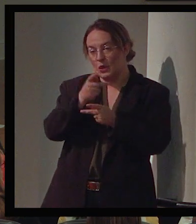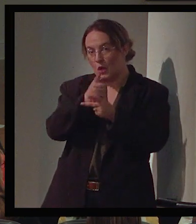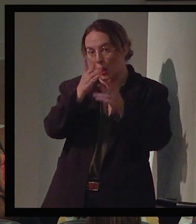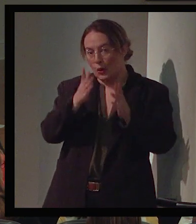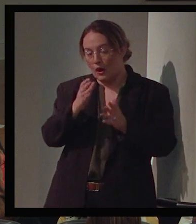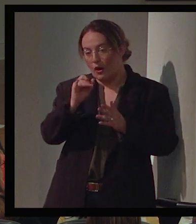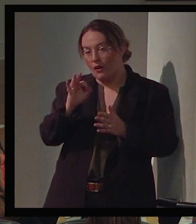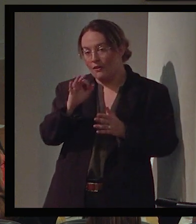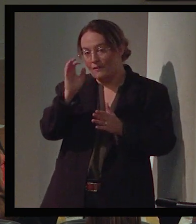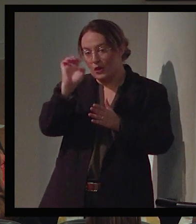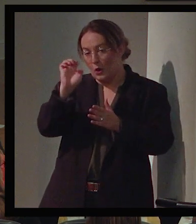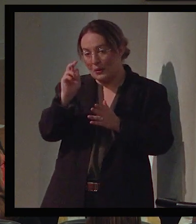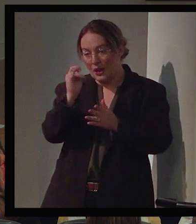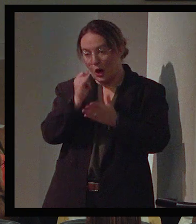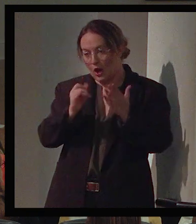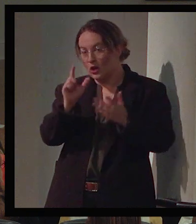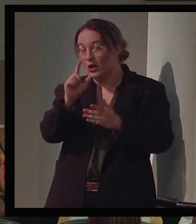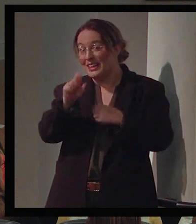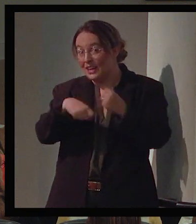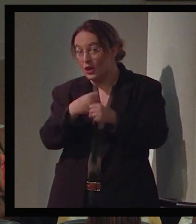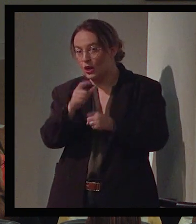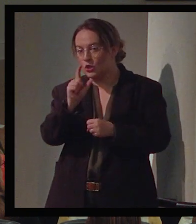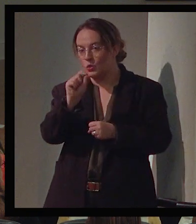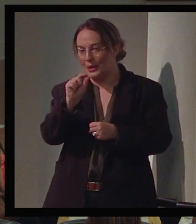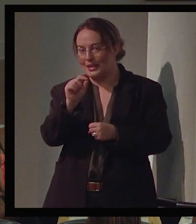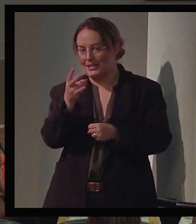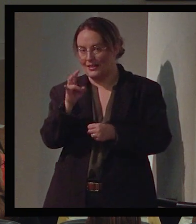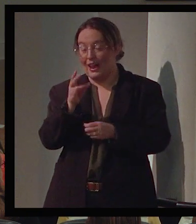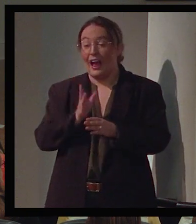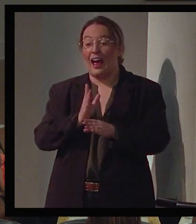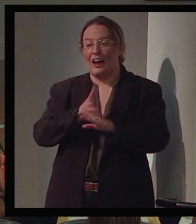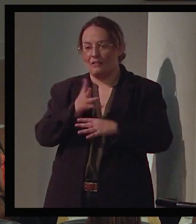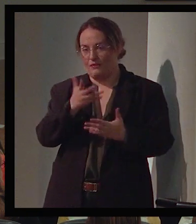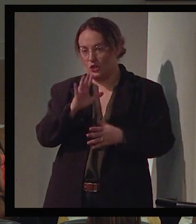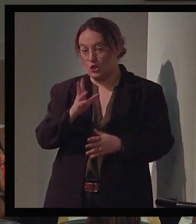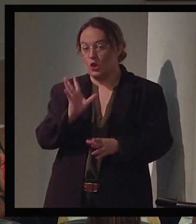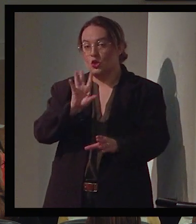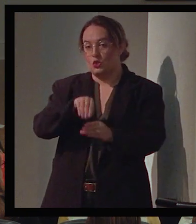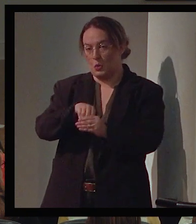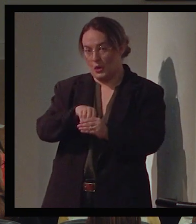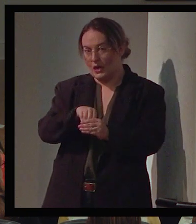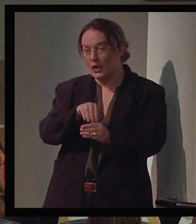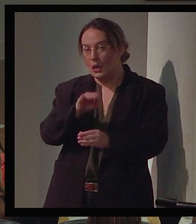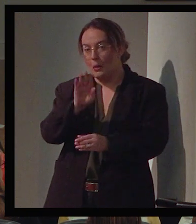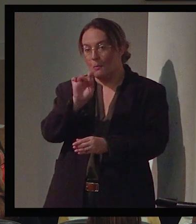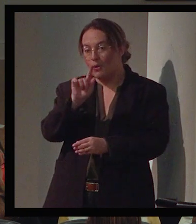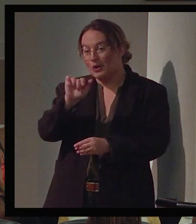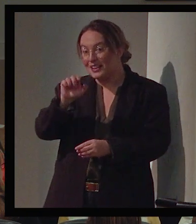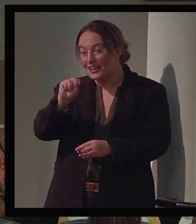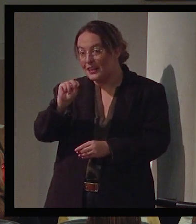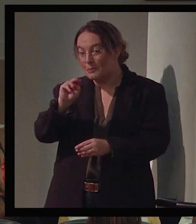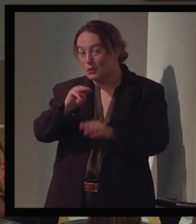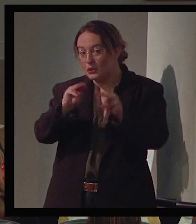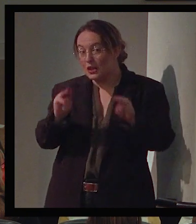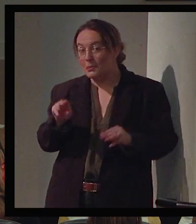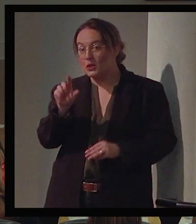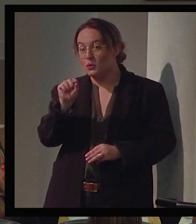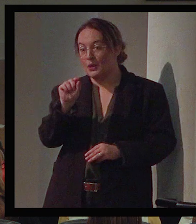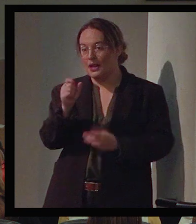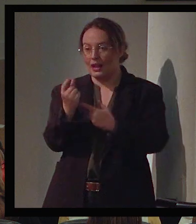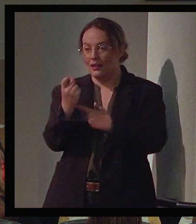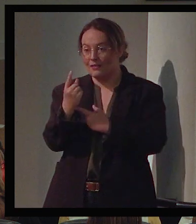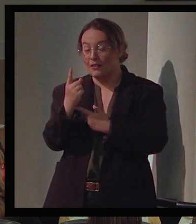in 2017 after joining the Brooklyn Museum in 2011 as the Curator